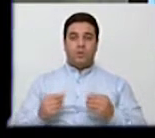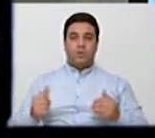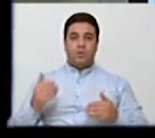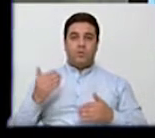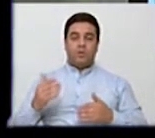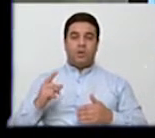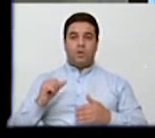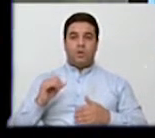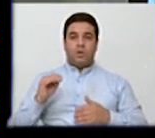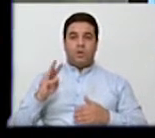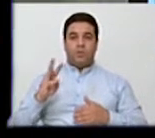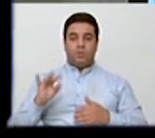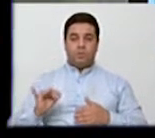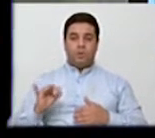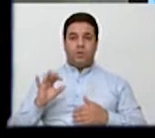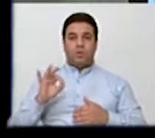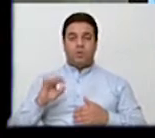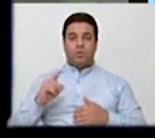eritmamizning hajmi